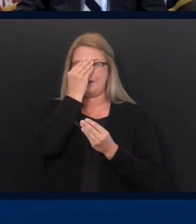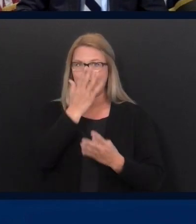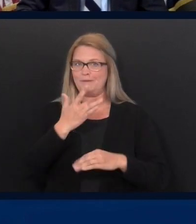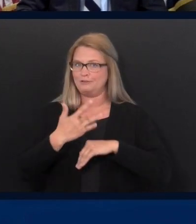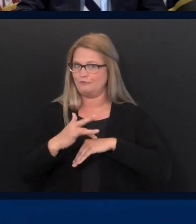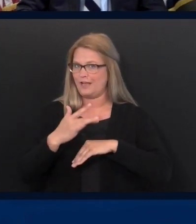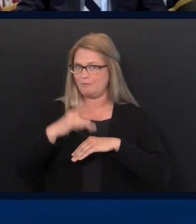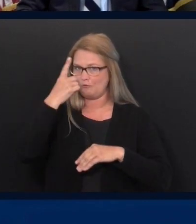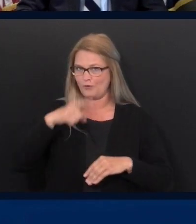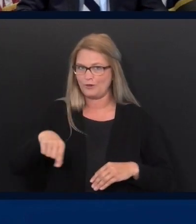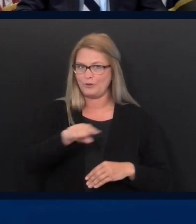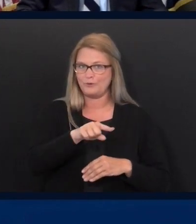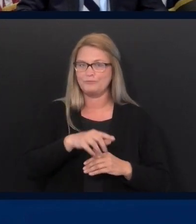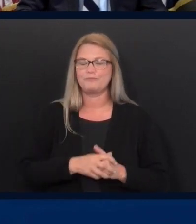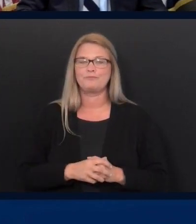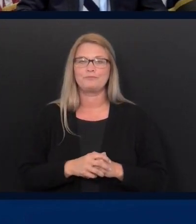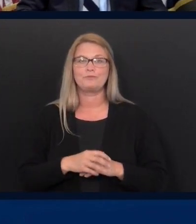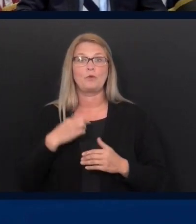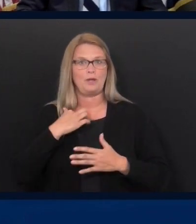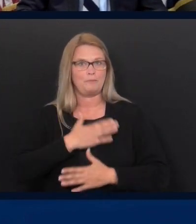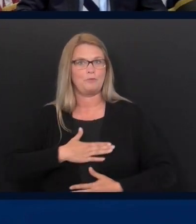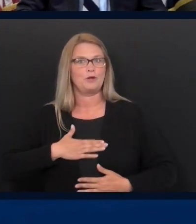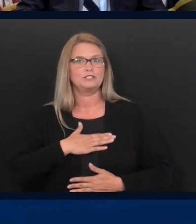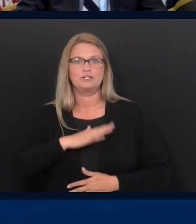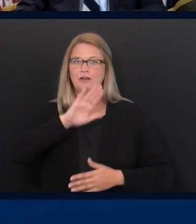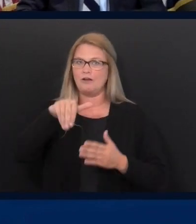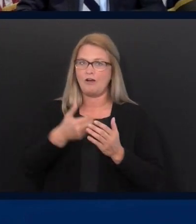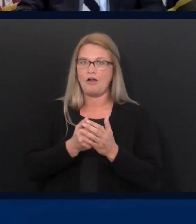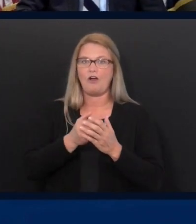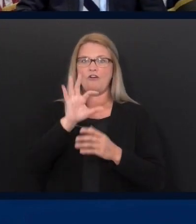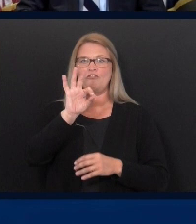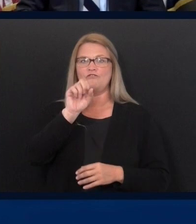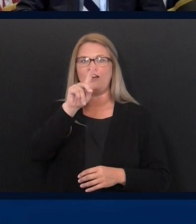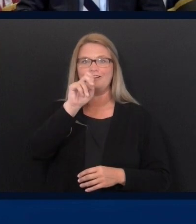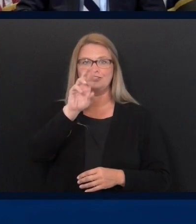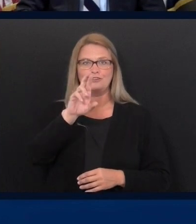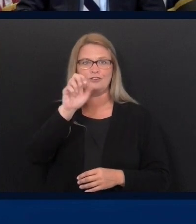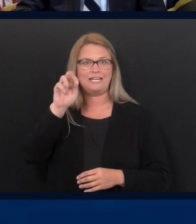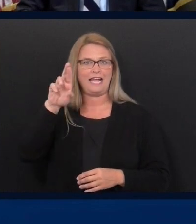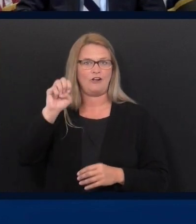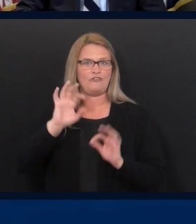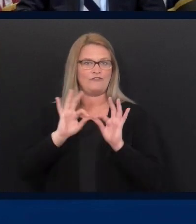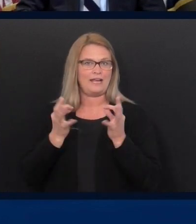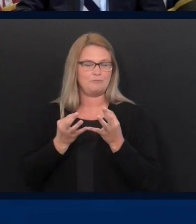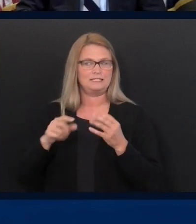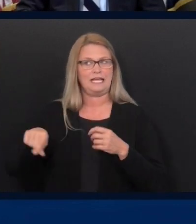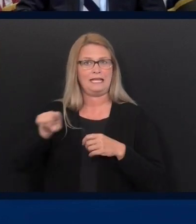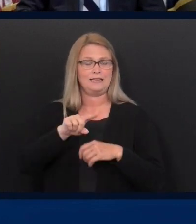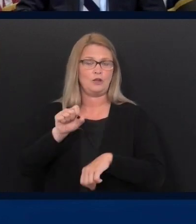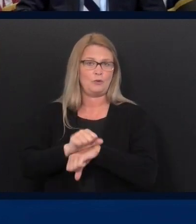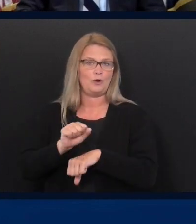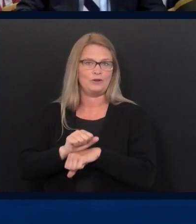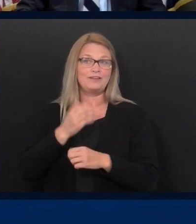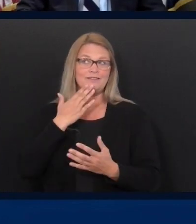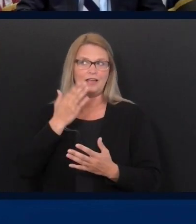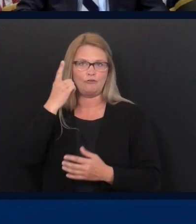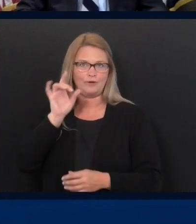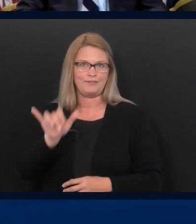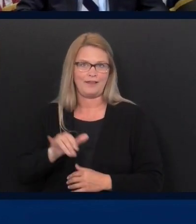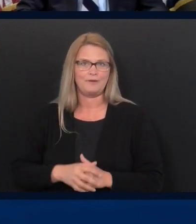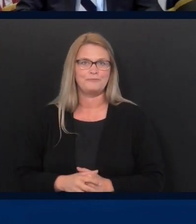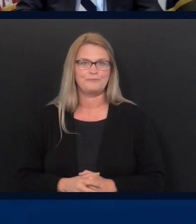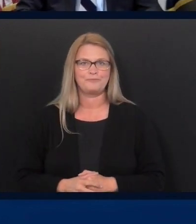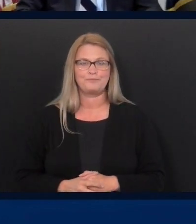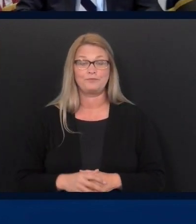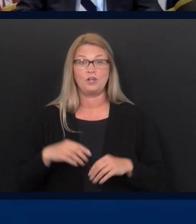for everyone. We greatly appreciate all of our foster care families and all that they do. We thank you for that. During